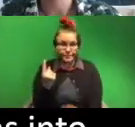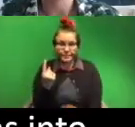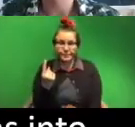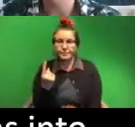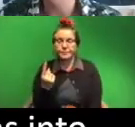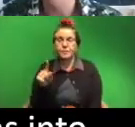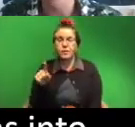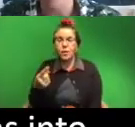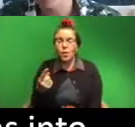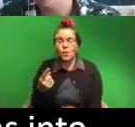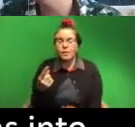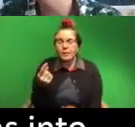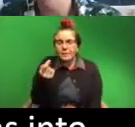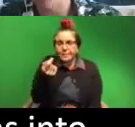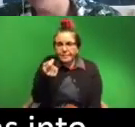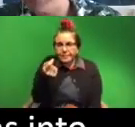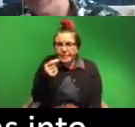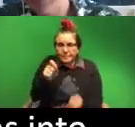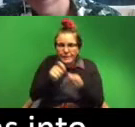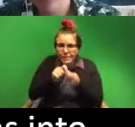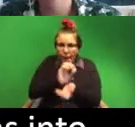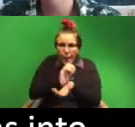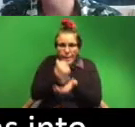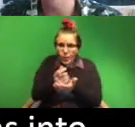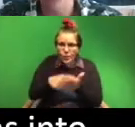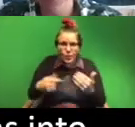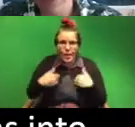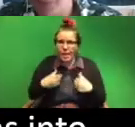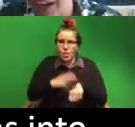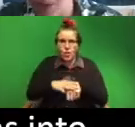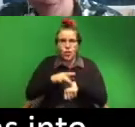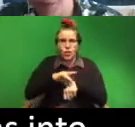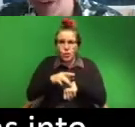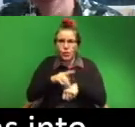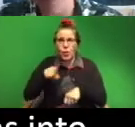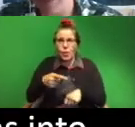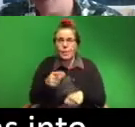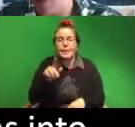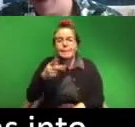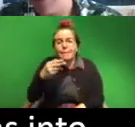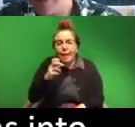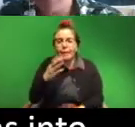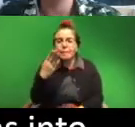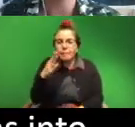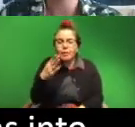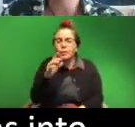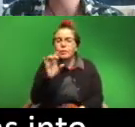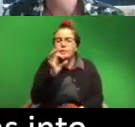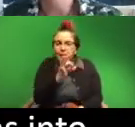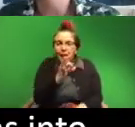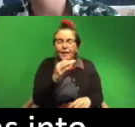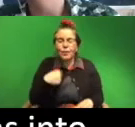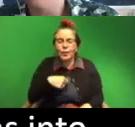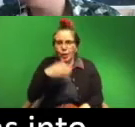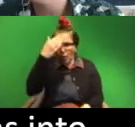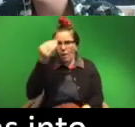a finite amount of what we have here. This is the only little pale blue dot that we are aware of. And yes, of course, you